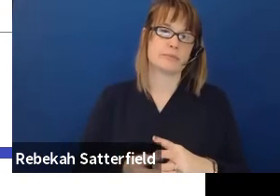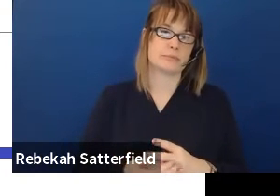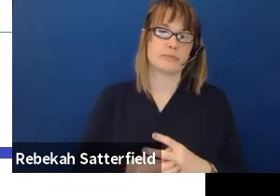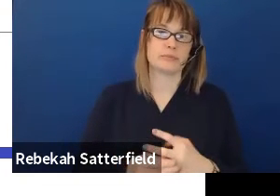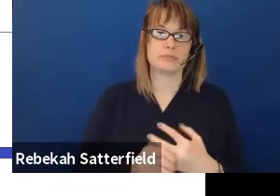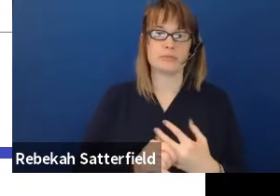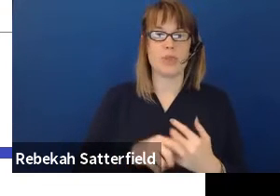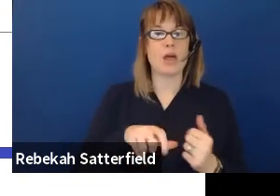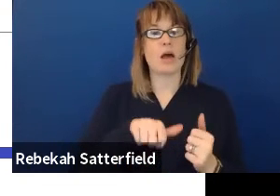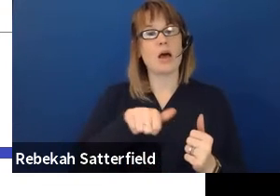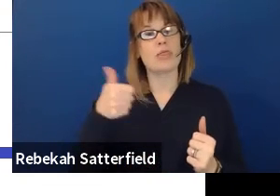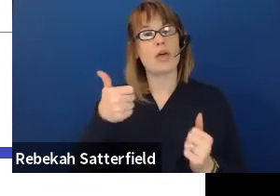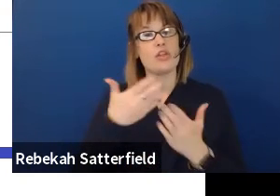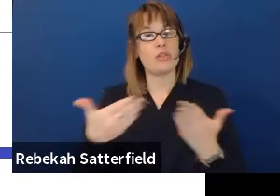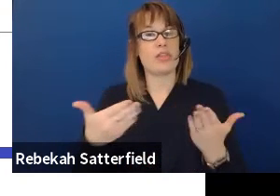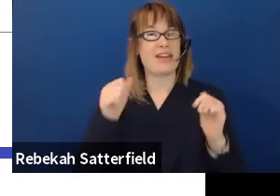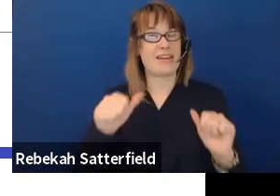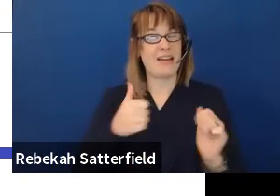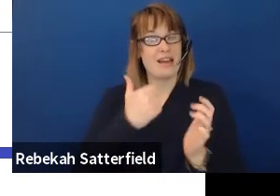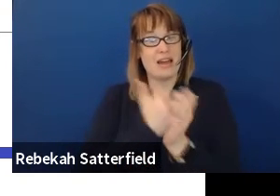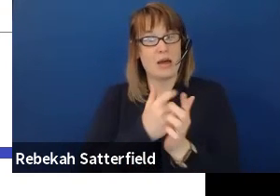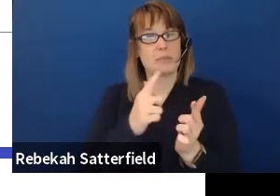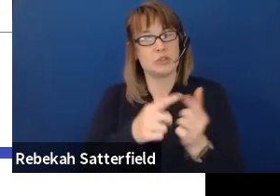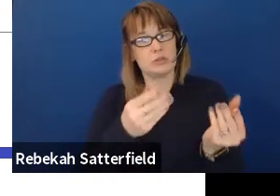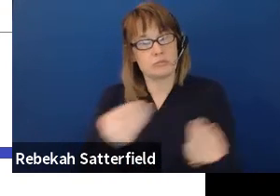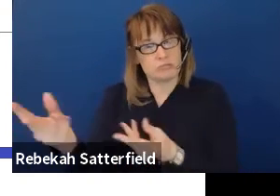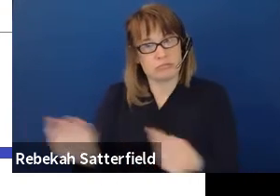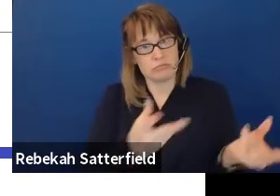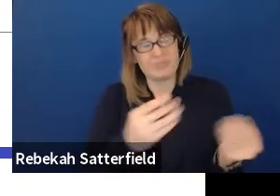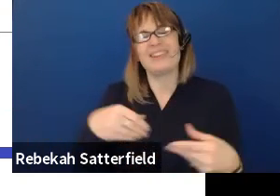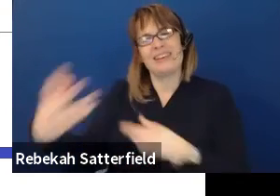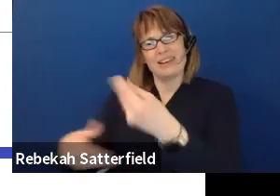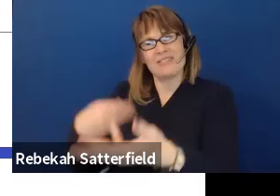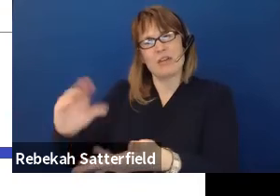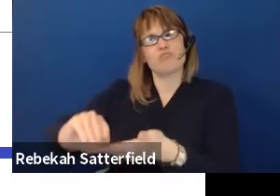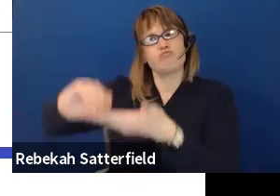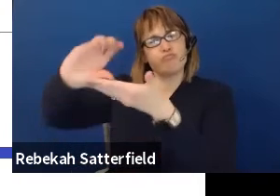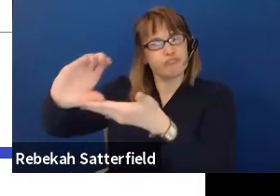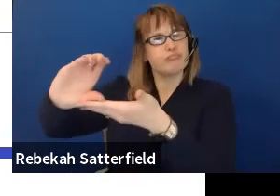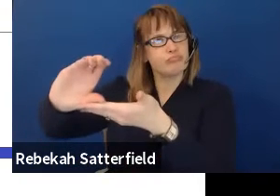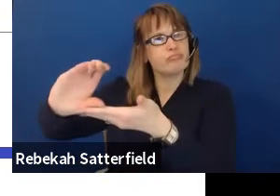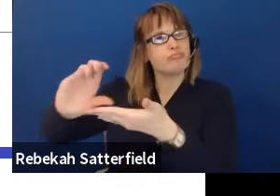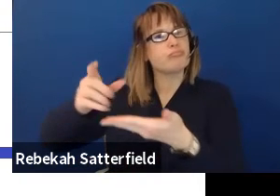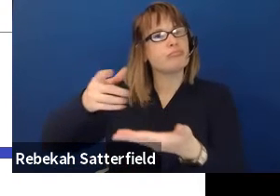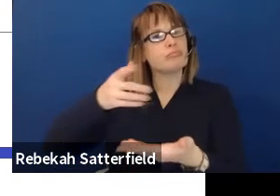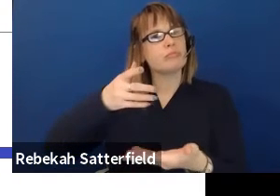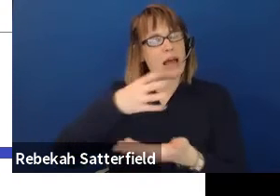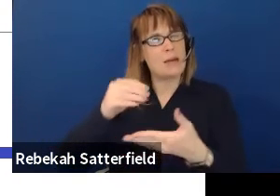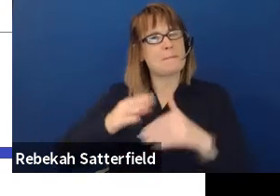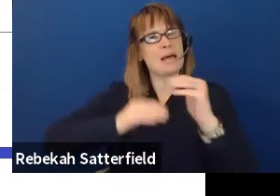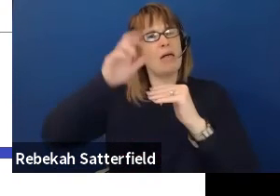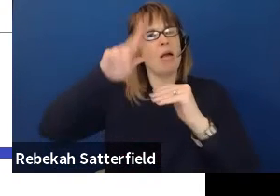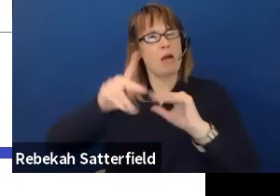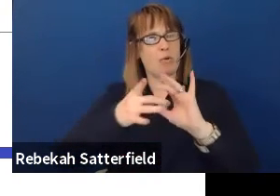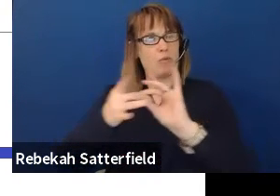Another thing that can help really foster that autonomy and really build a relationship between the provider and their